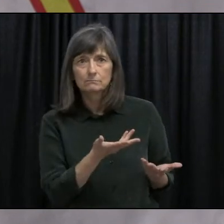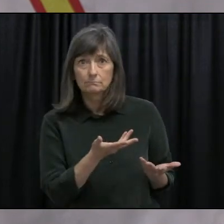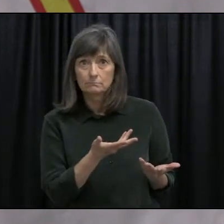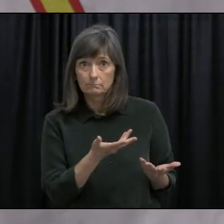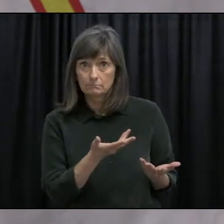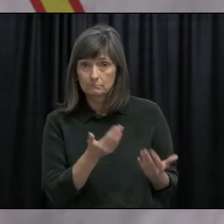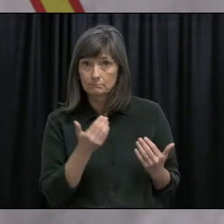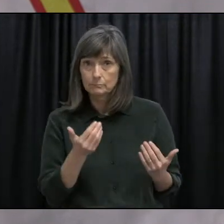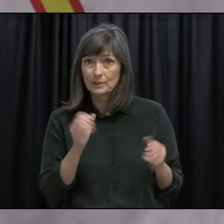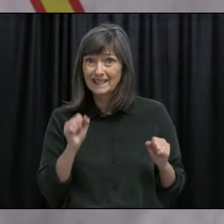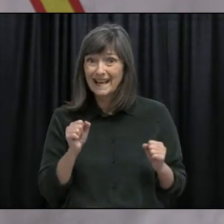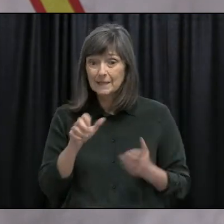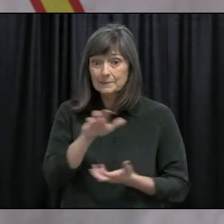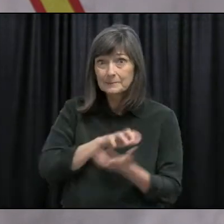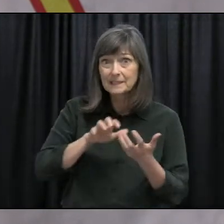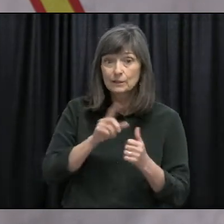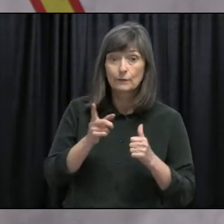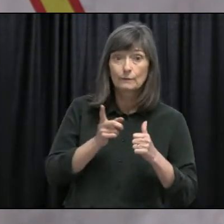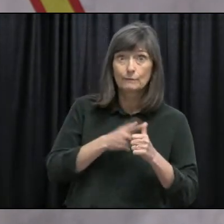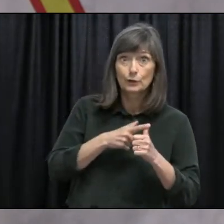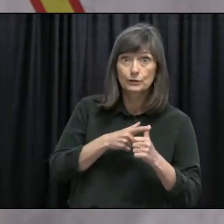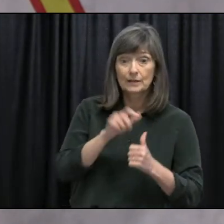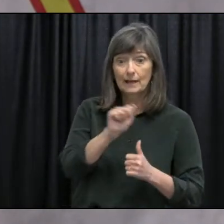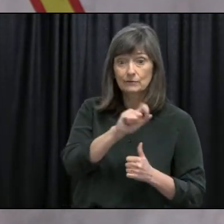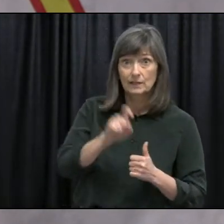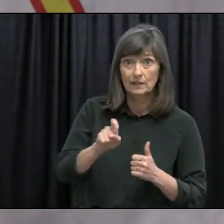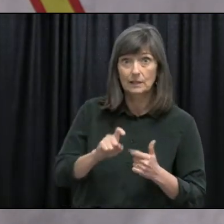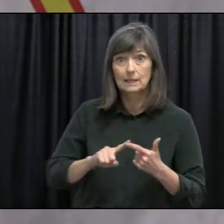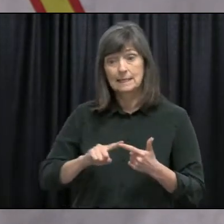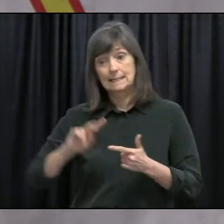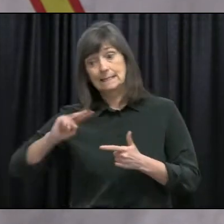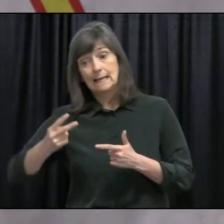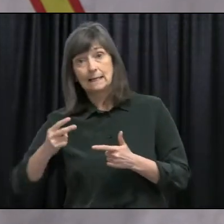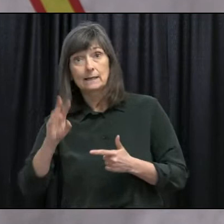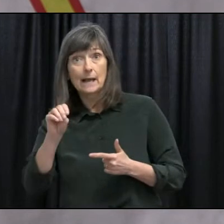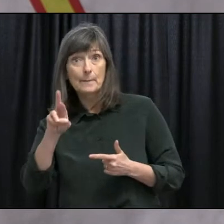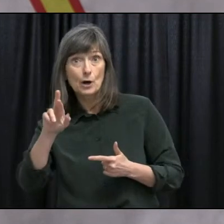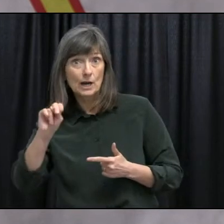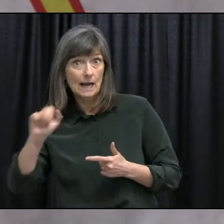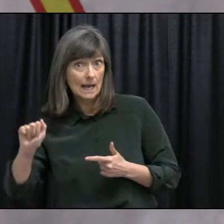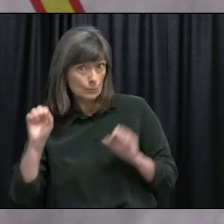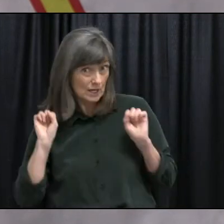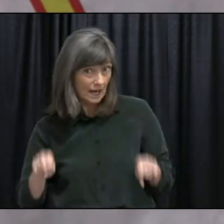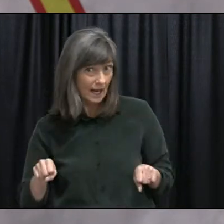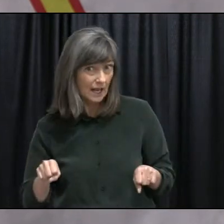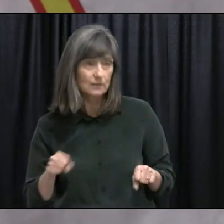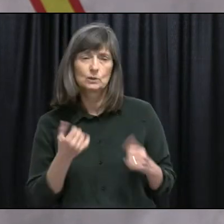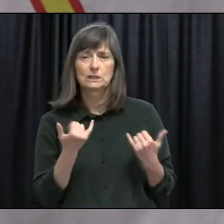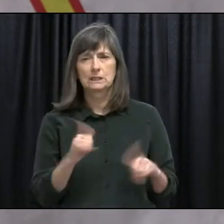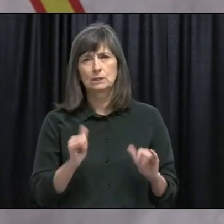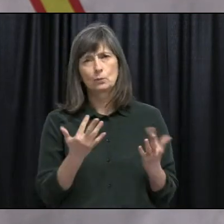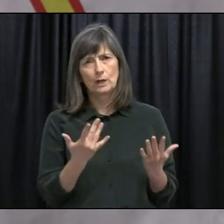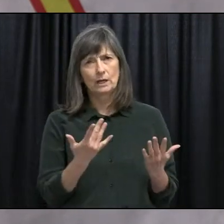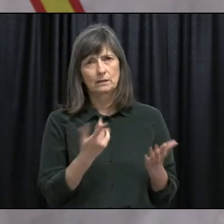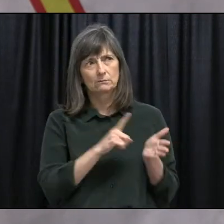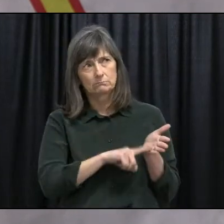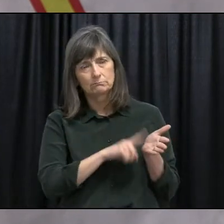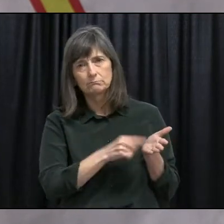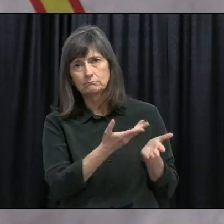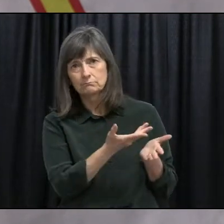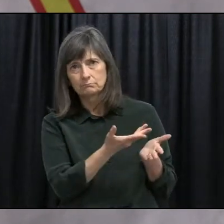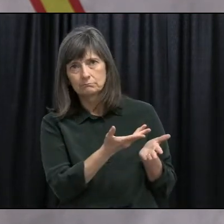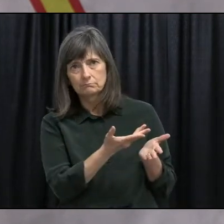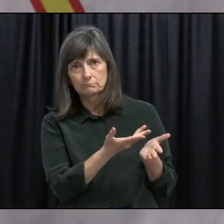we can mix and match and follow up. So follow up a viral vector vaccine with an mRNA vaccine, for example. So there